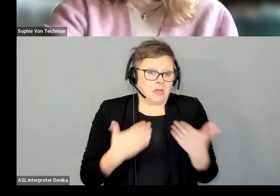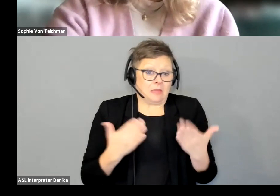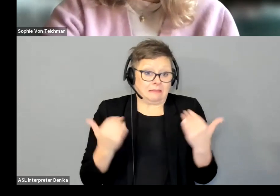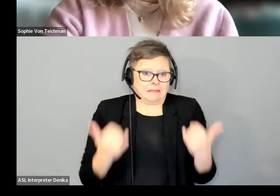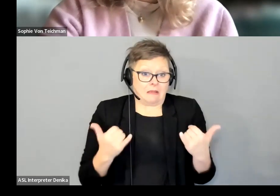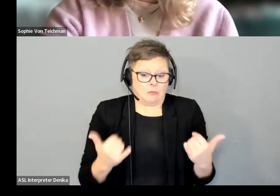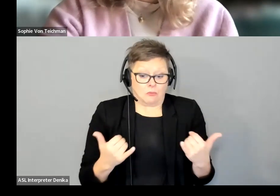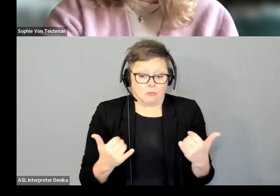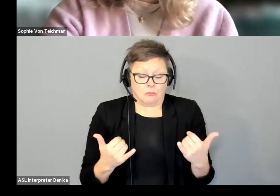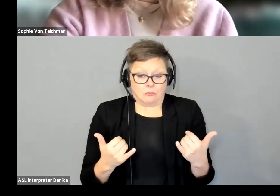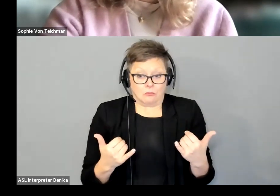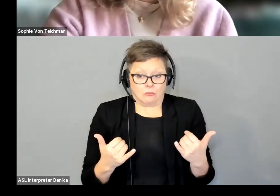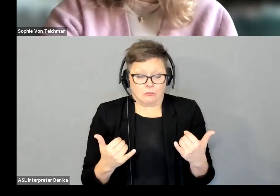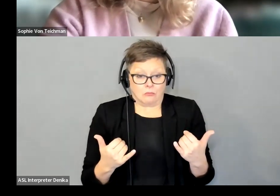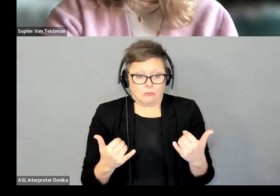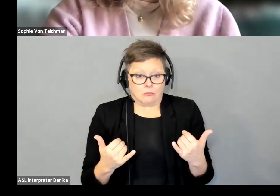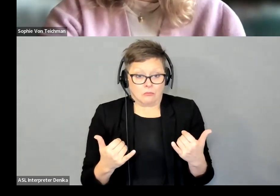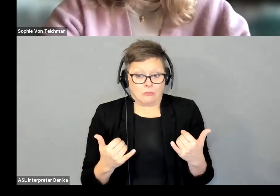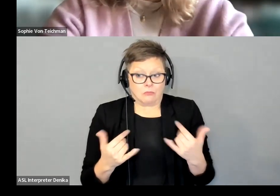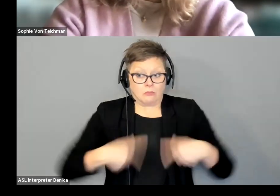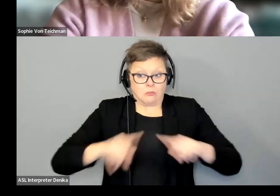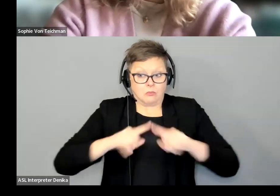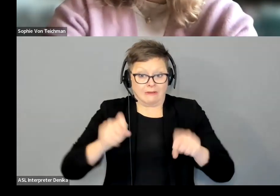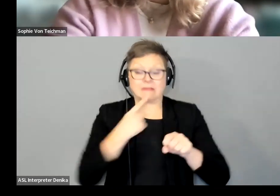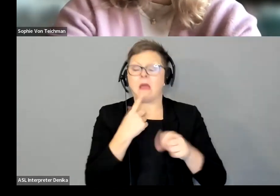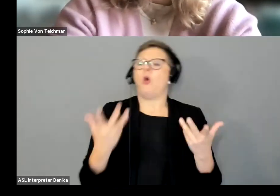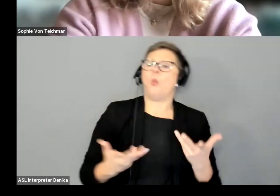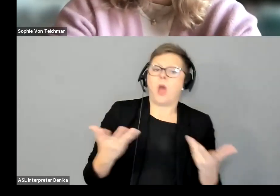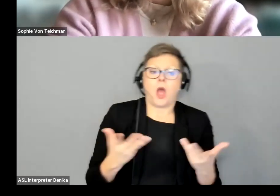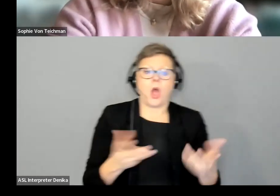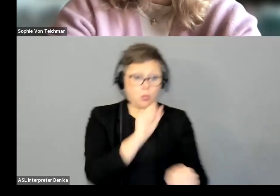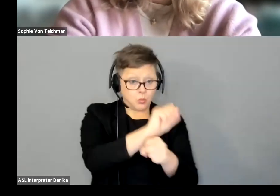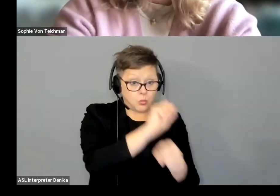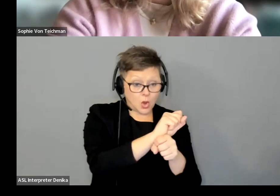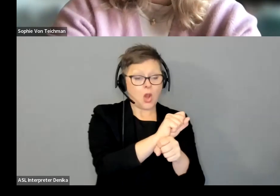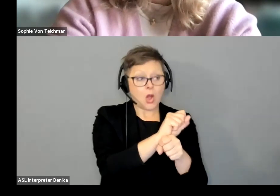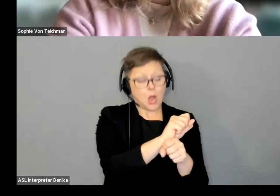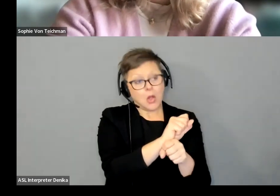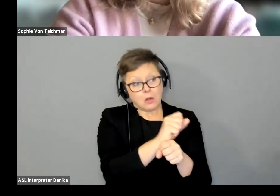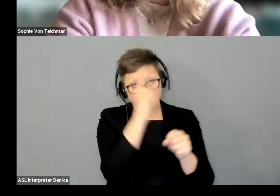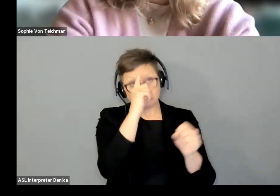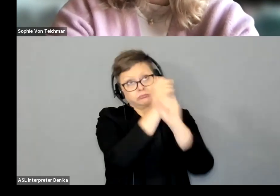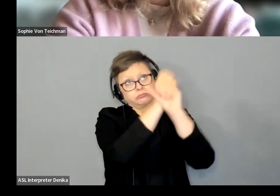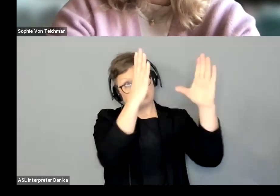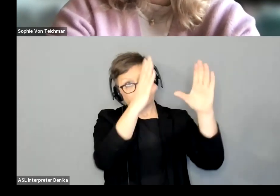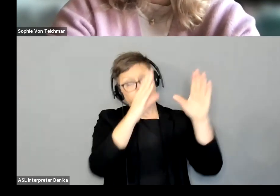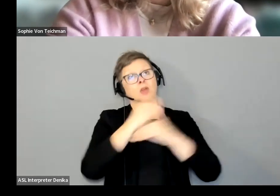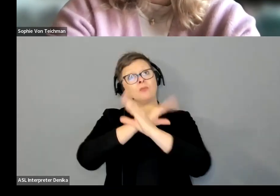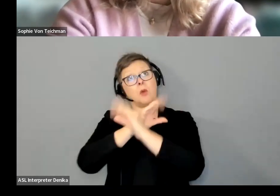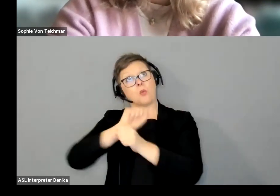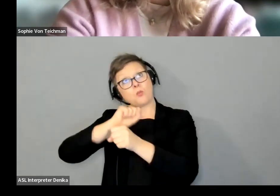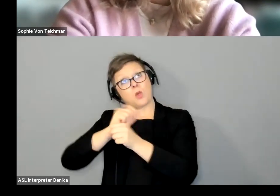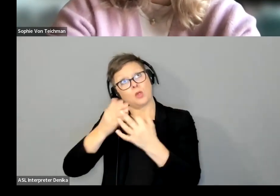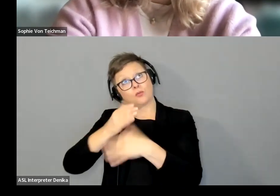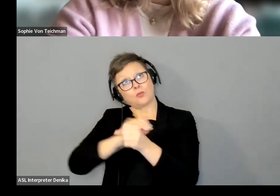say, you know what, work is what work is, and remote work is this thing that we did during the pandemic. But what if we were